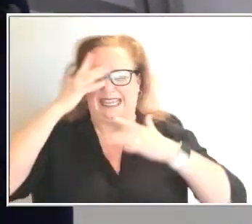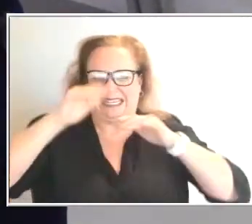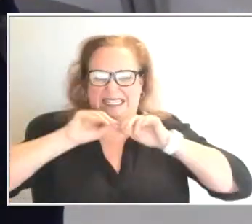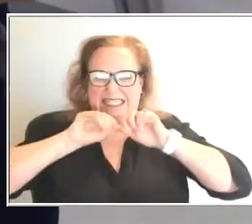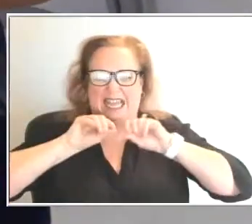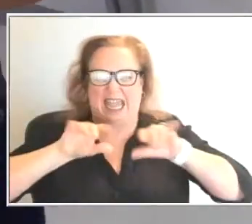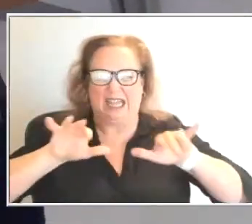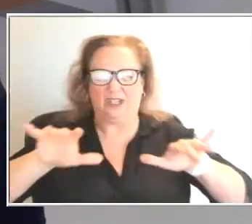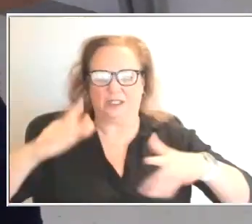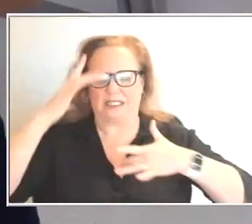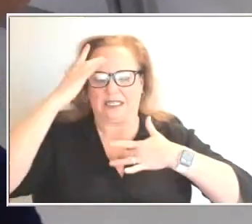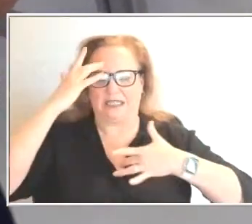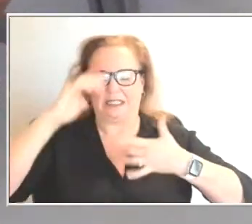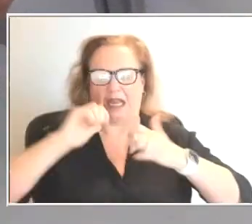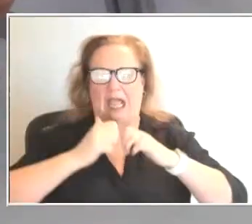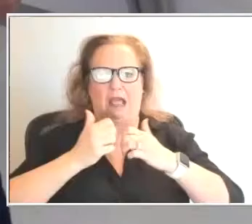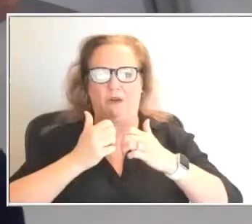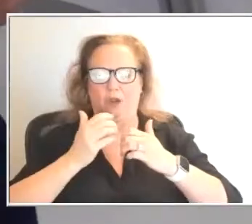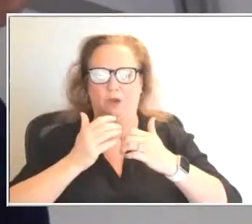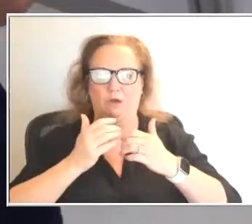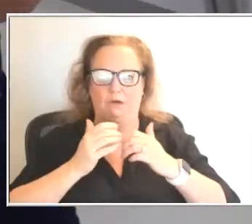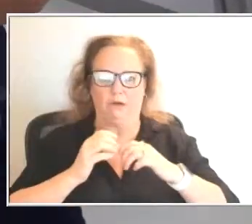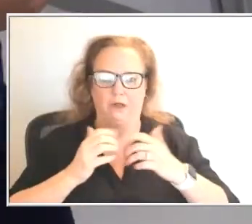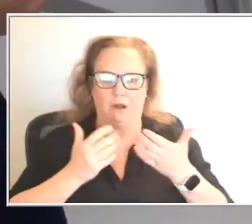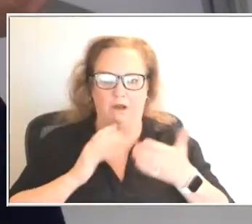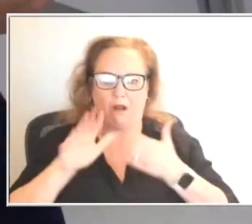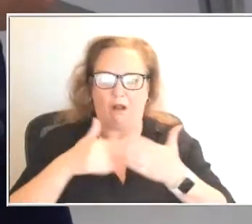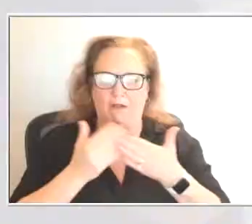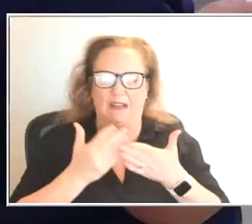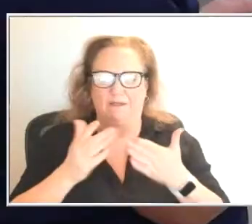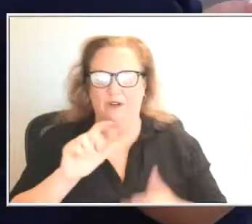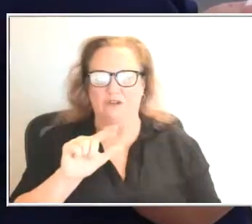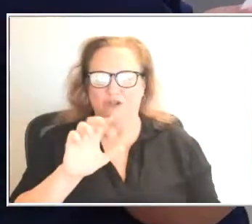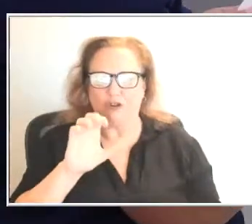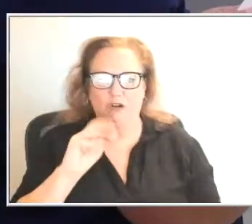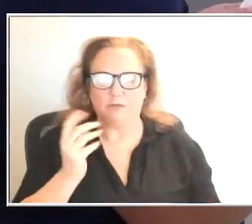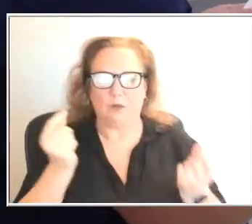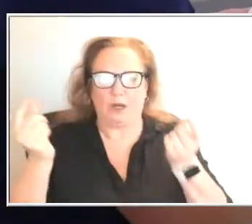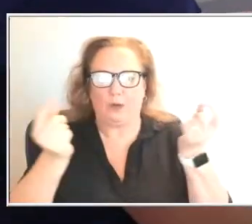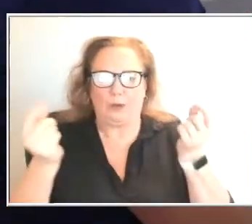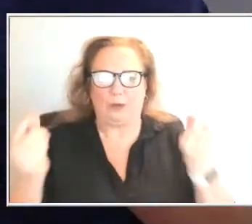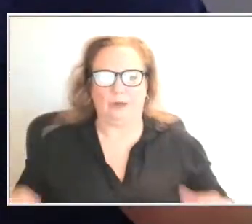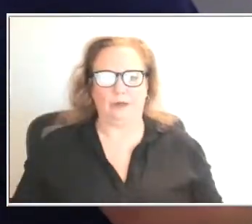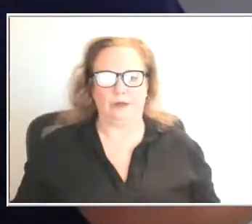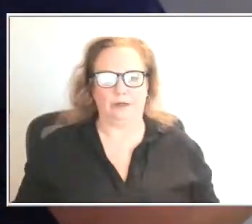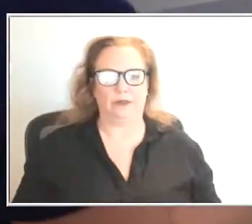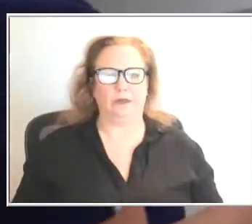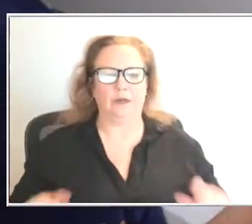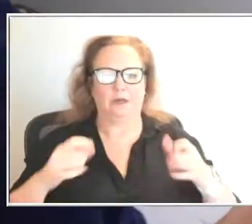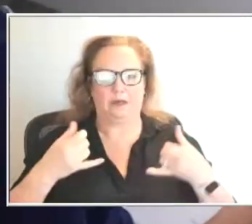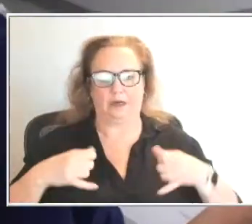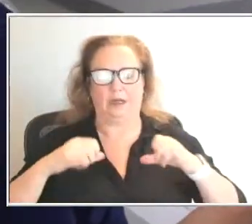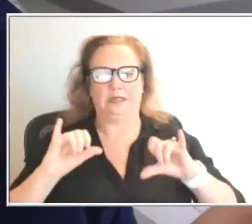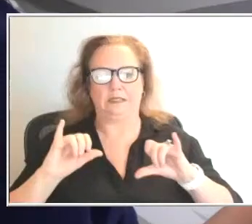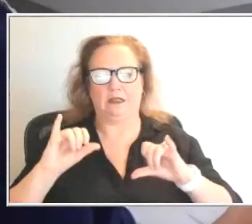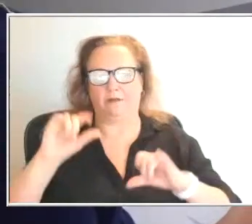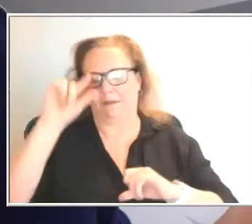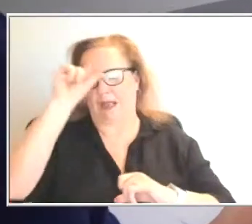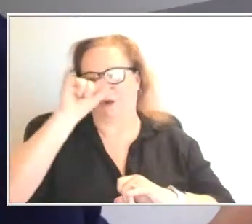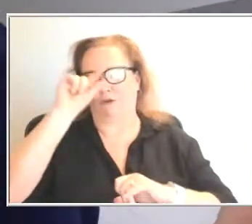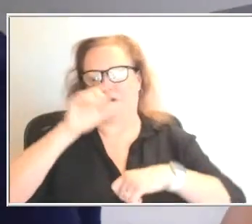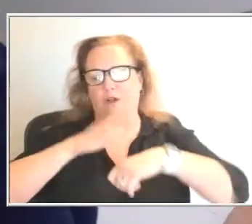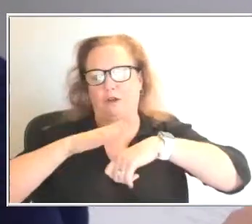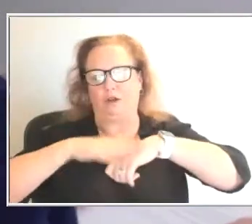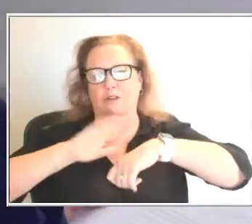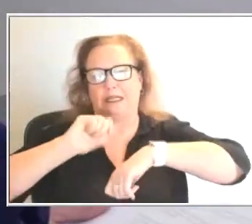Mm-hmm. How do you stay ahead of that curve with all the different bugs that we know are out there? Well, I do have, I still have my Google alerts that I set up during COVID